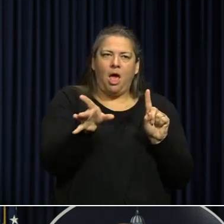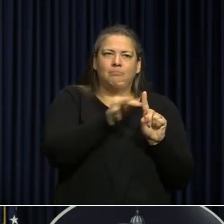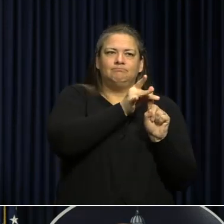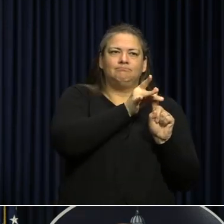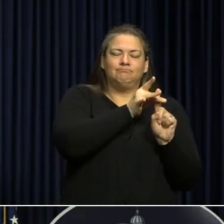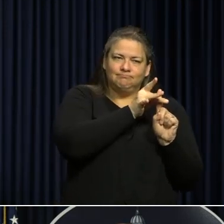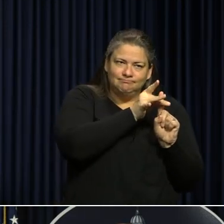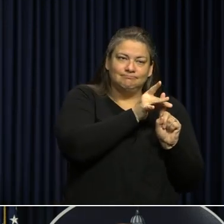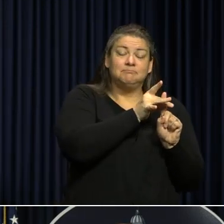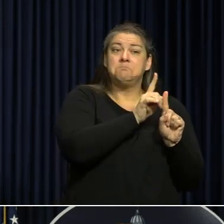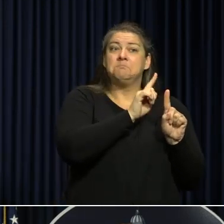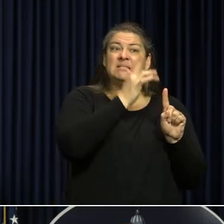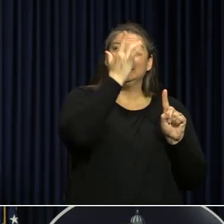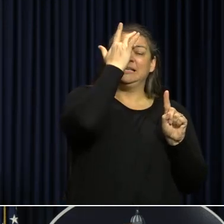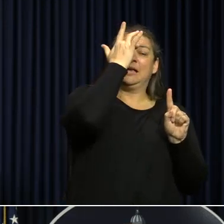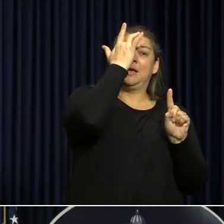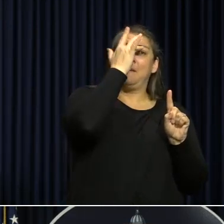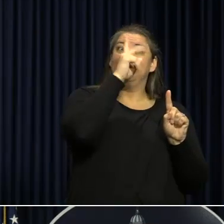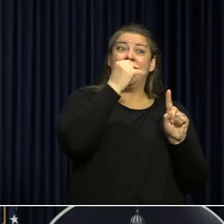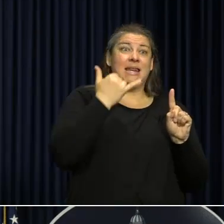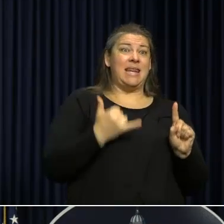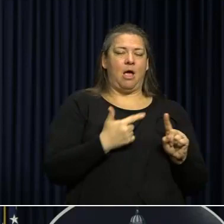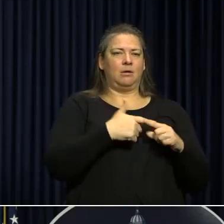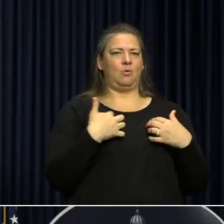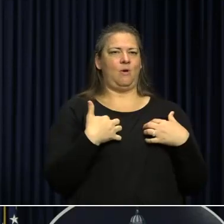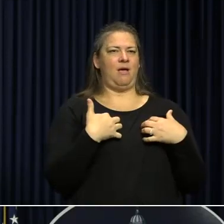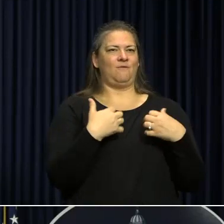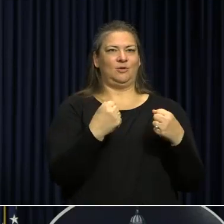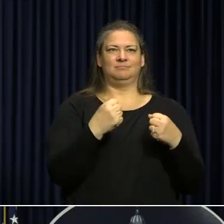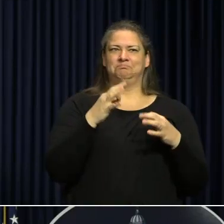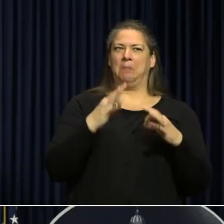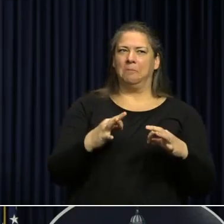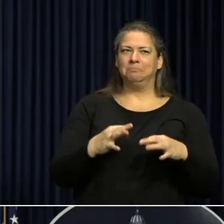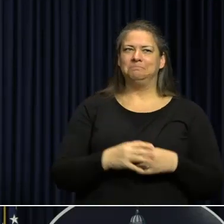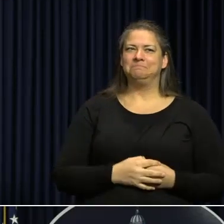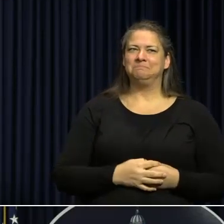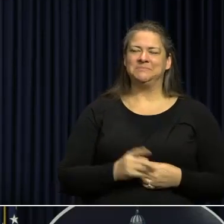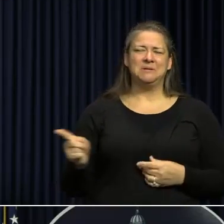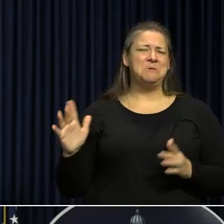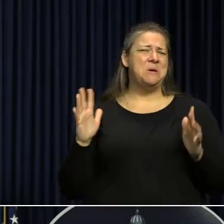now is coming out of it. It's going to be all right.